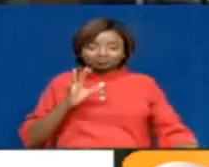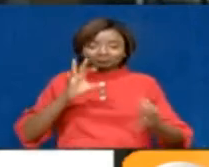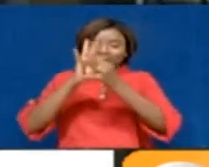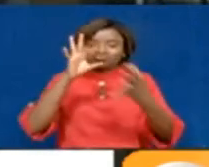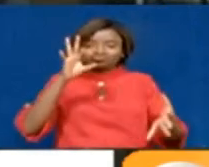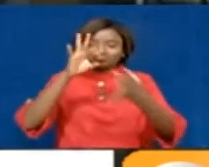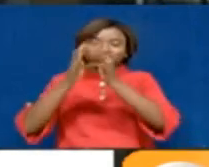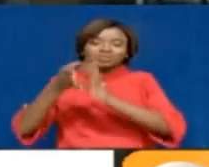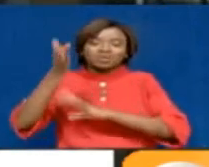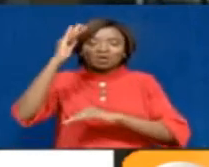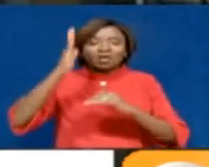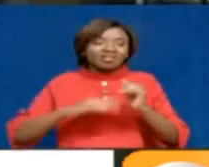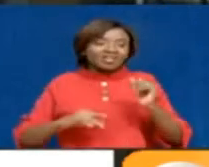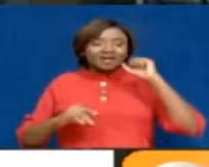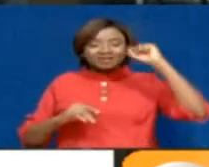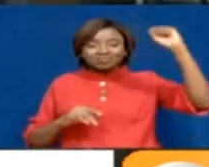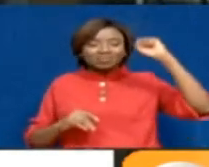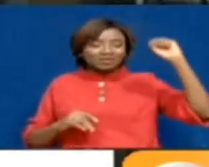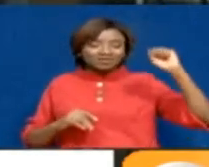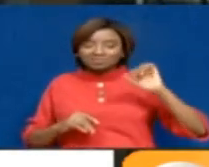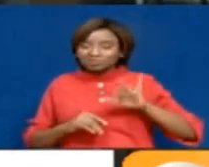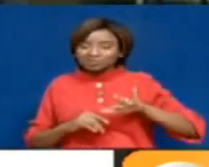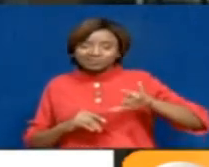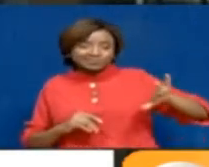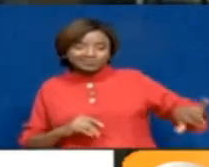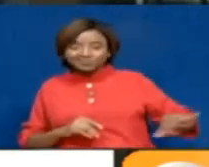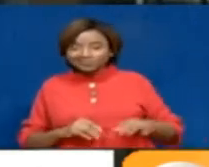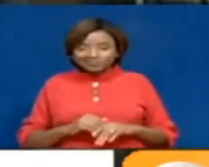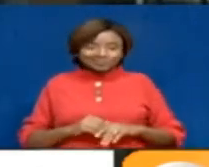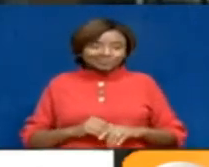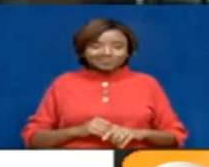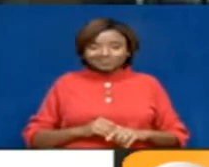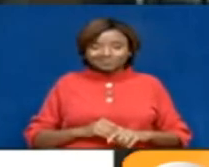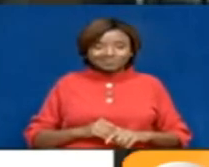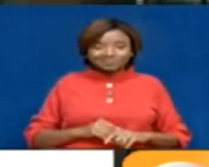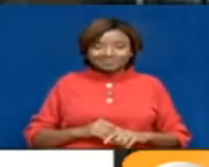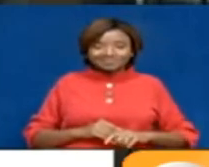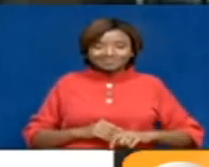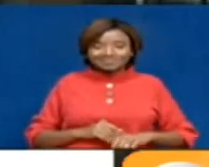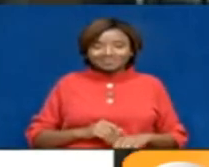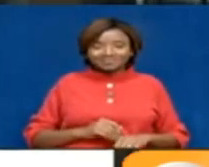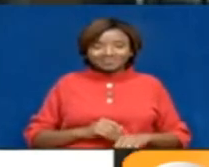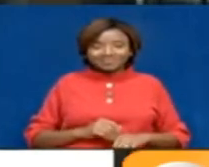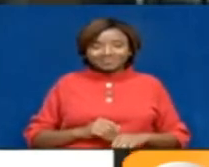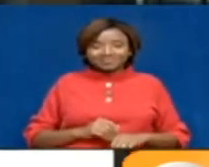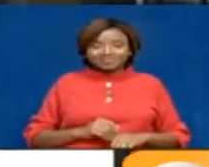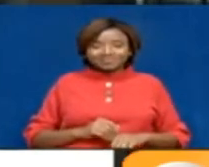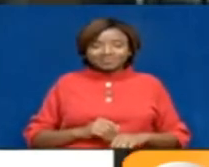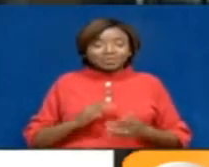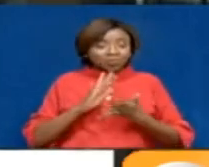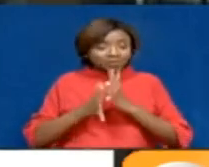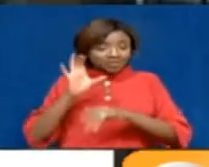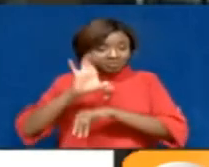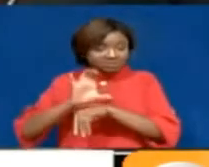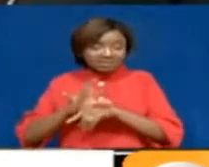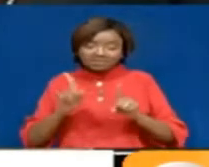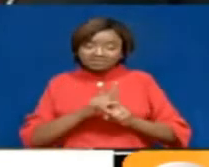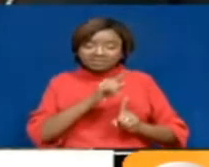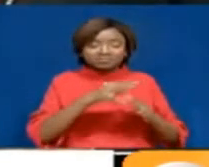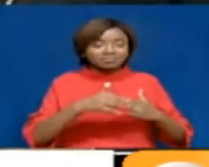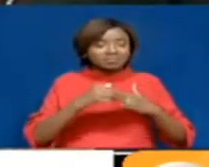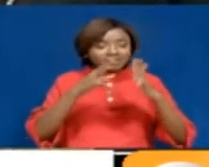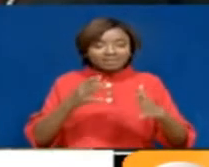those political. If it wasn't for the service to church, even the leaders will have nowhere to stand. All